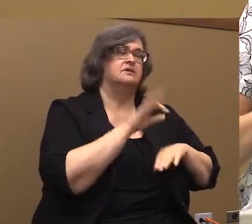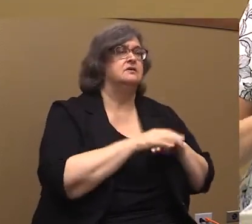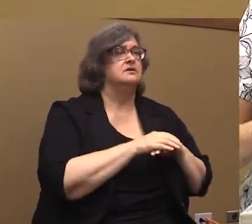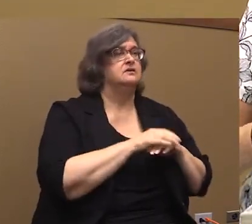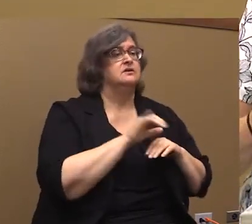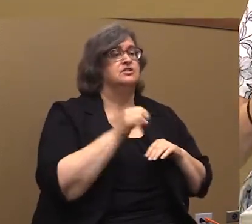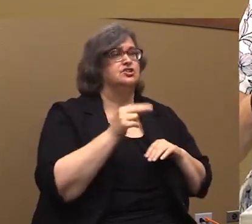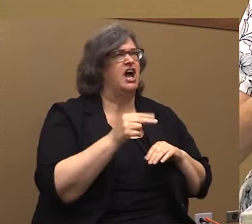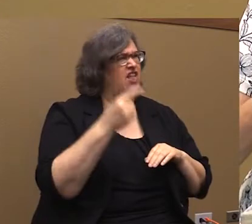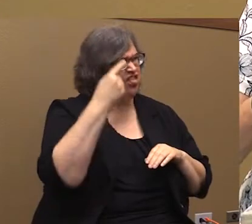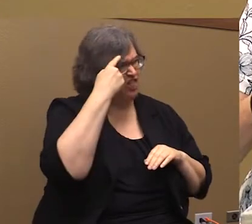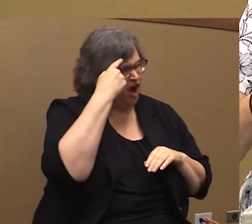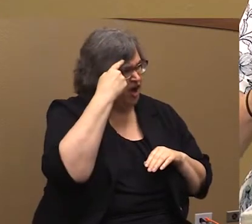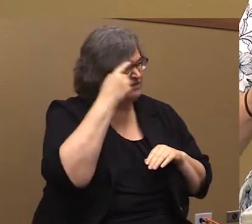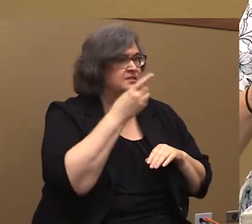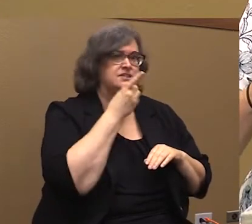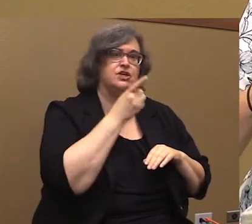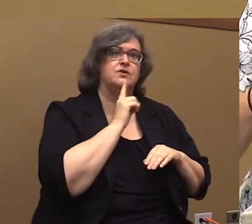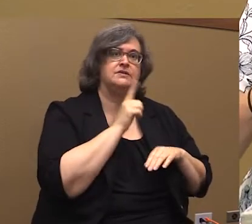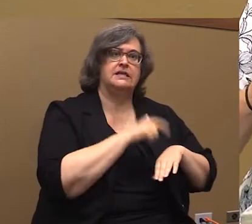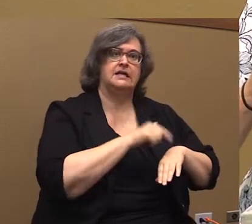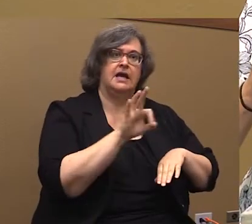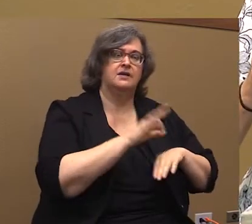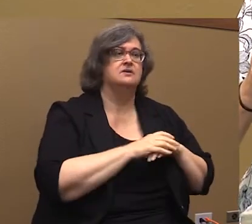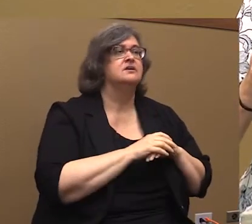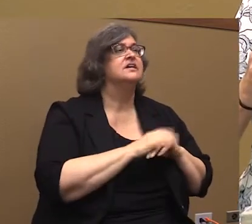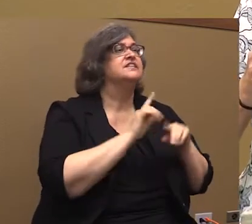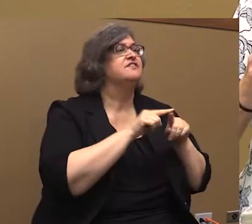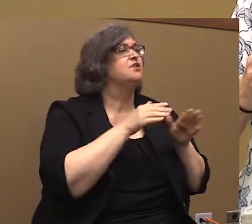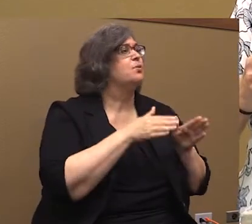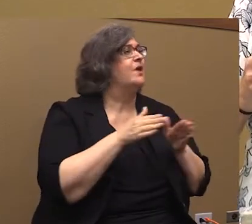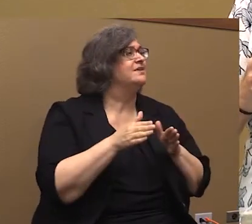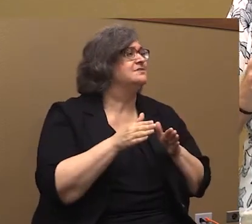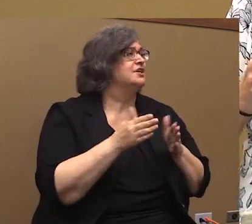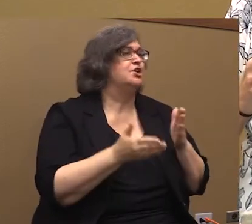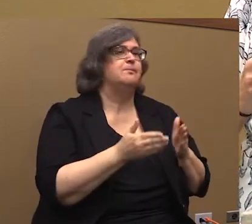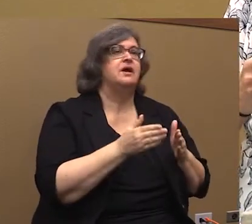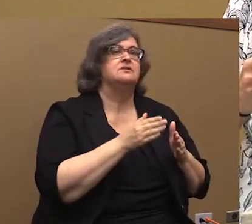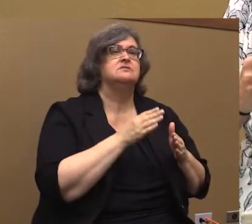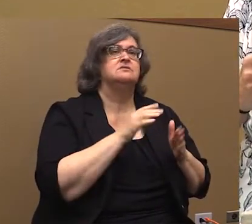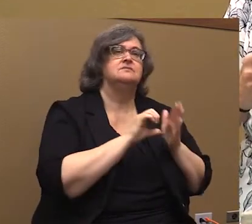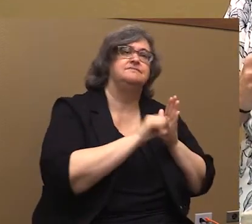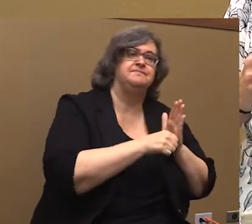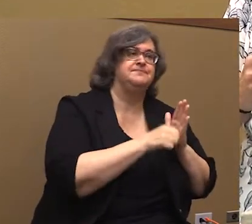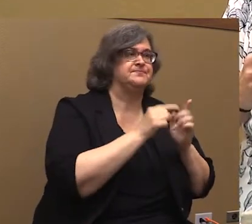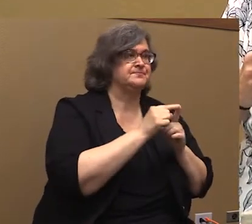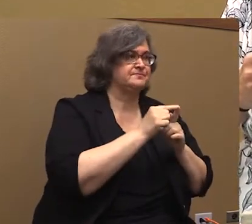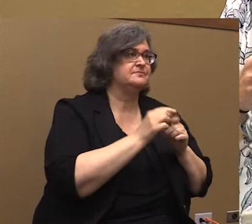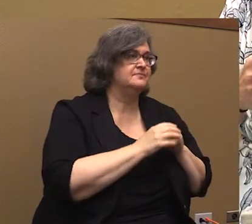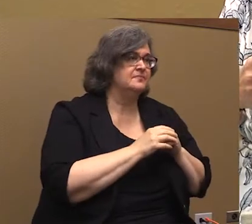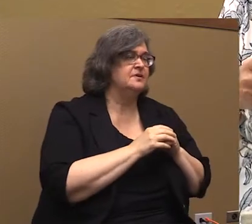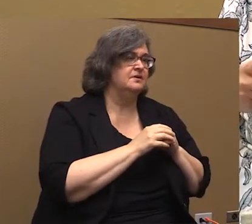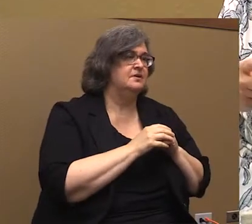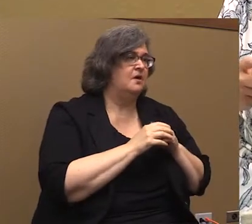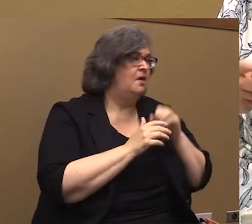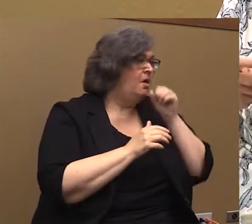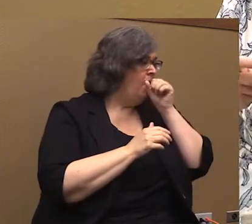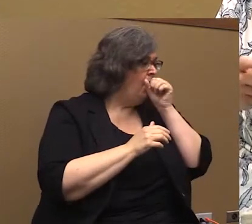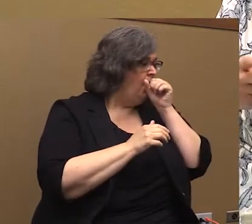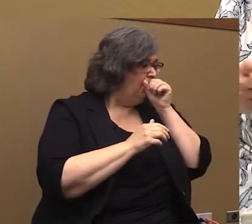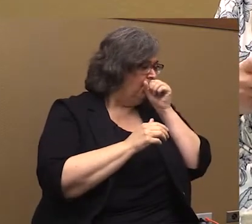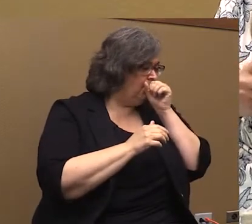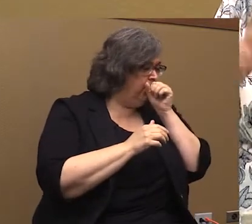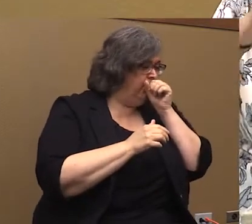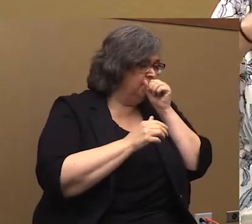examples here are John thought dinner is at 9. John thought dinner is